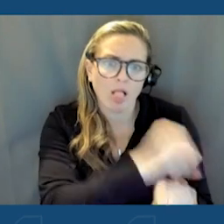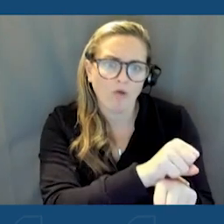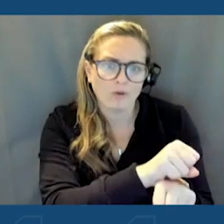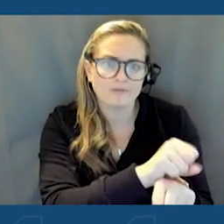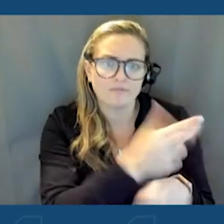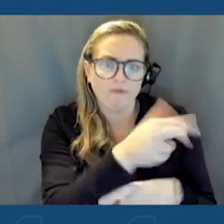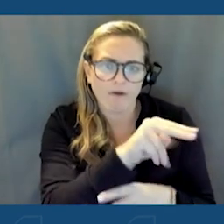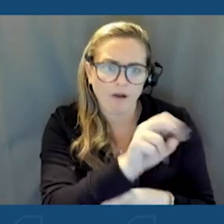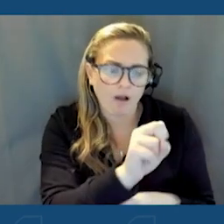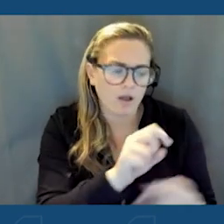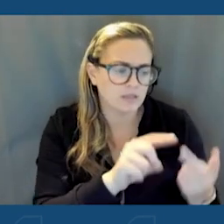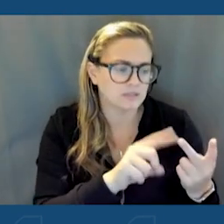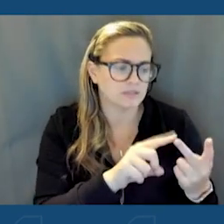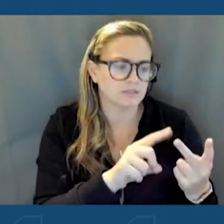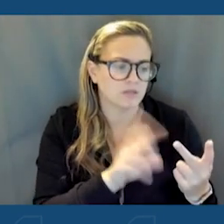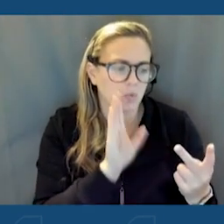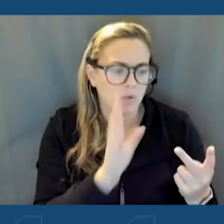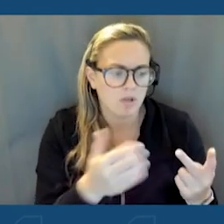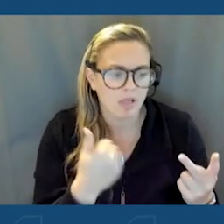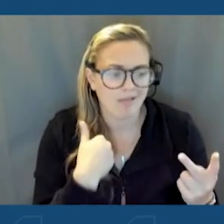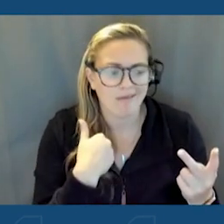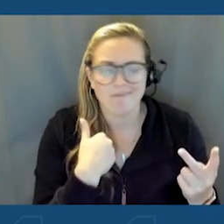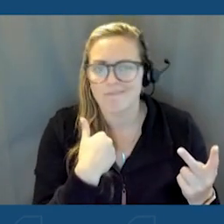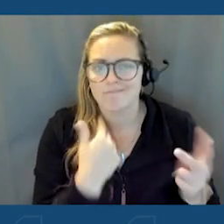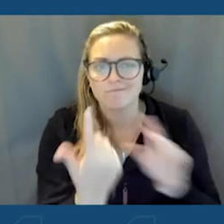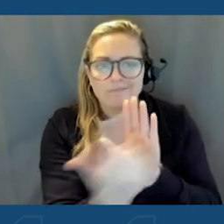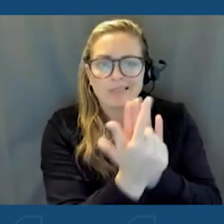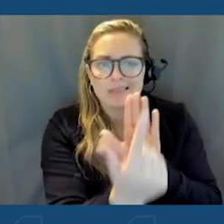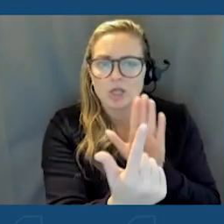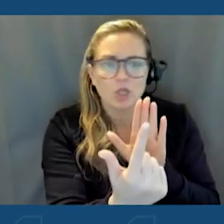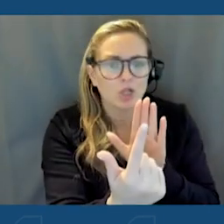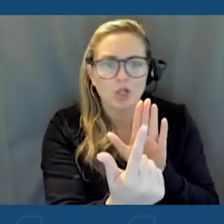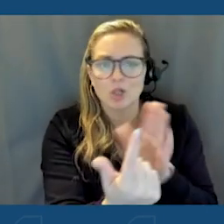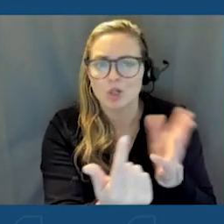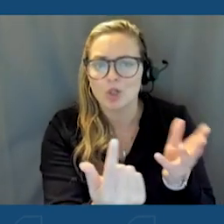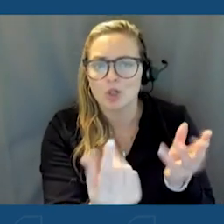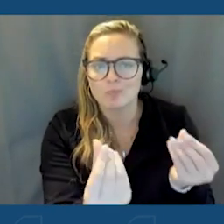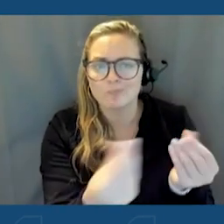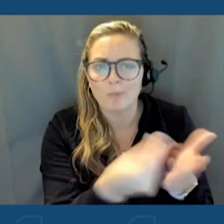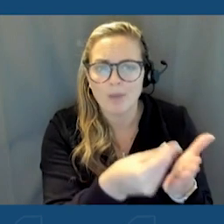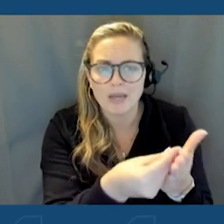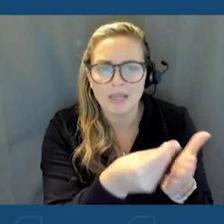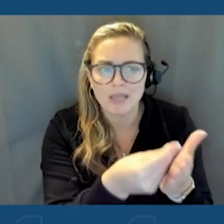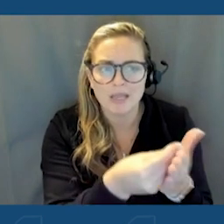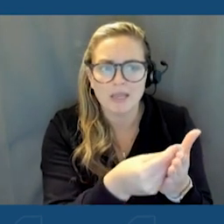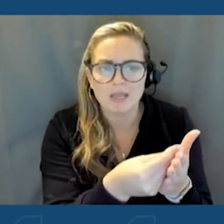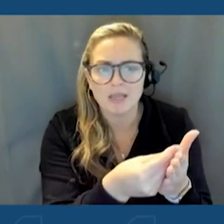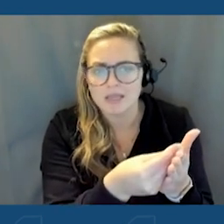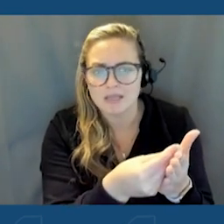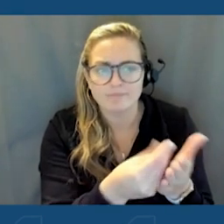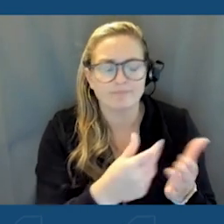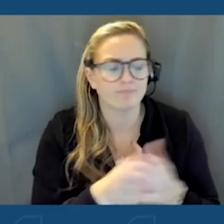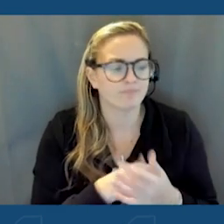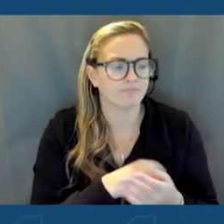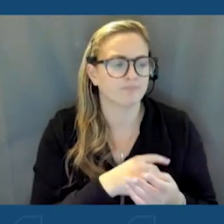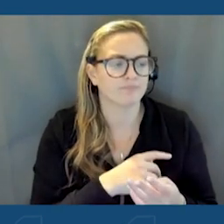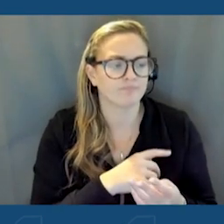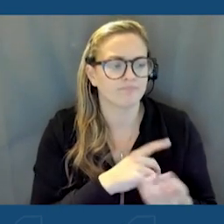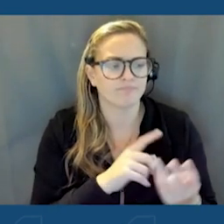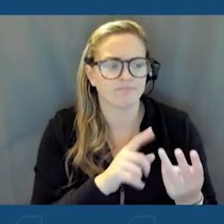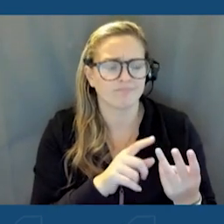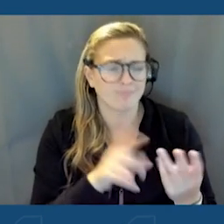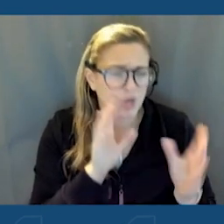arrests, you get illegal money, the ill-gotten gains, if you will, and your